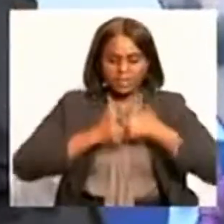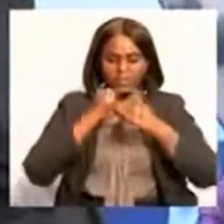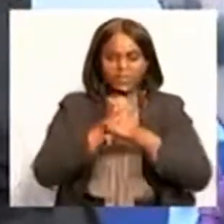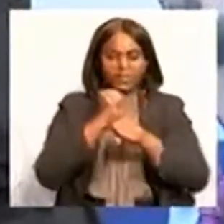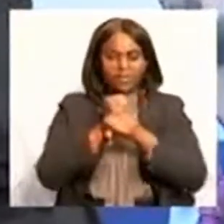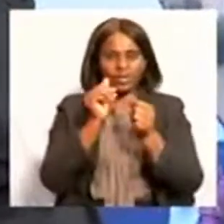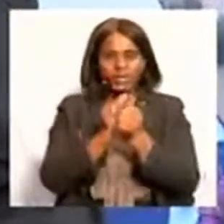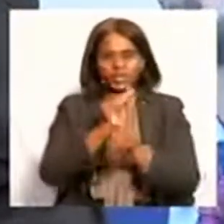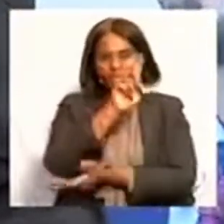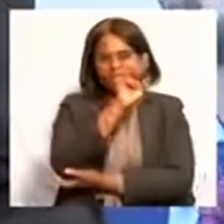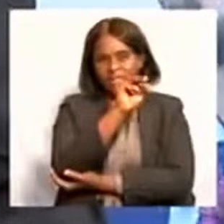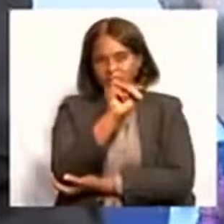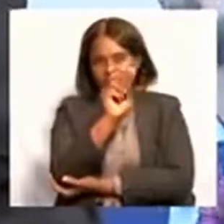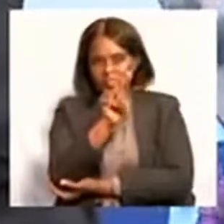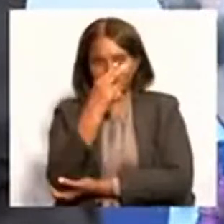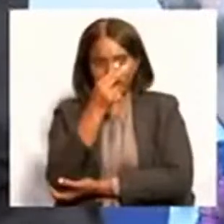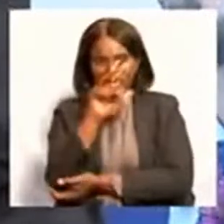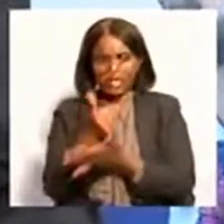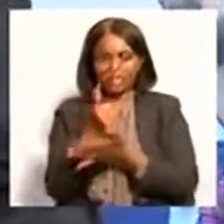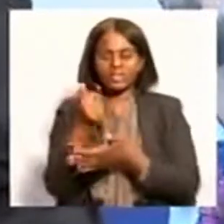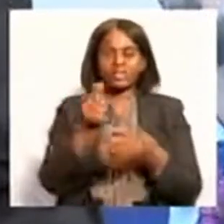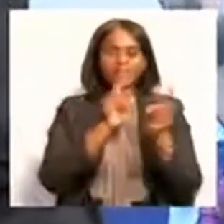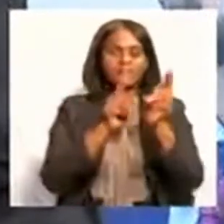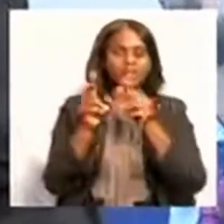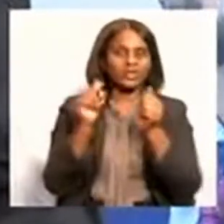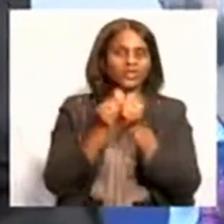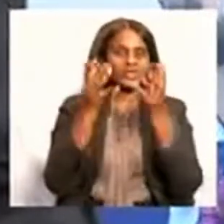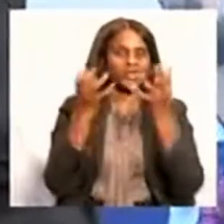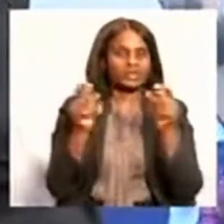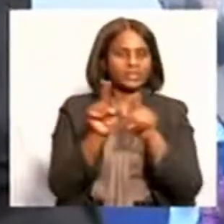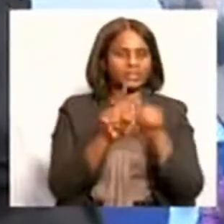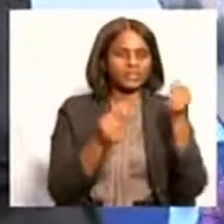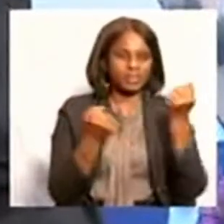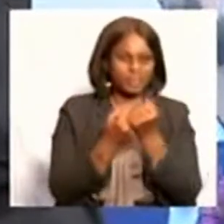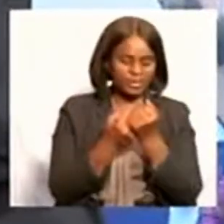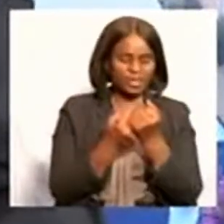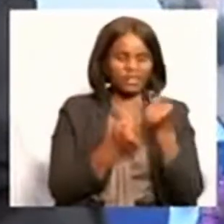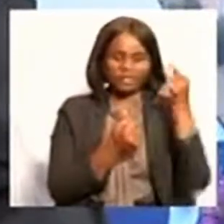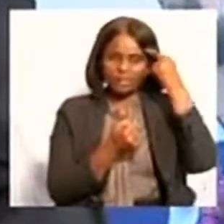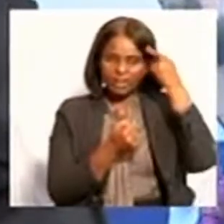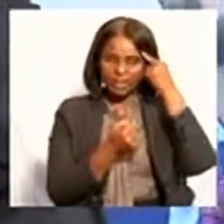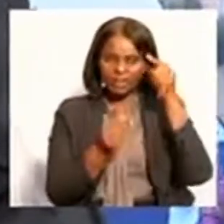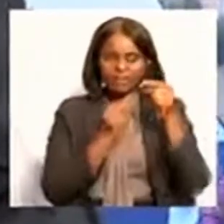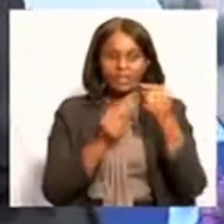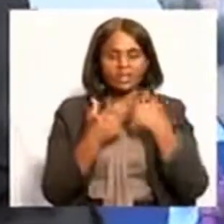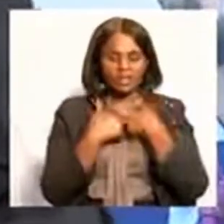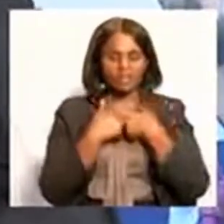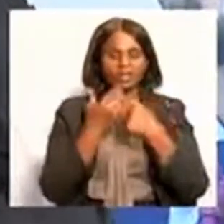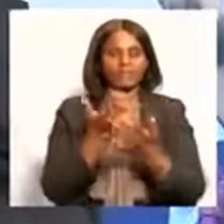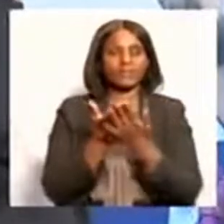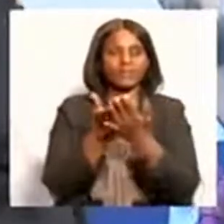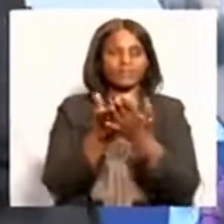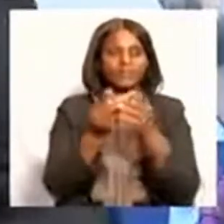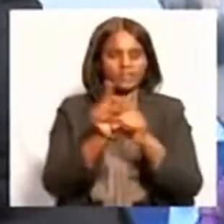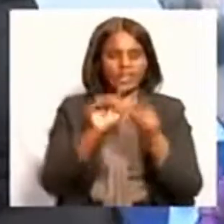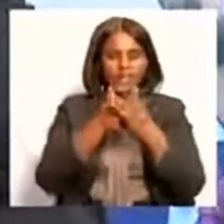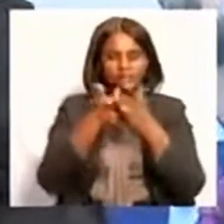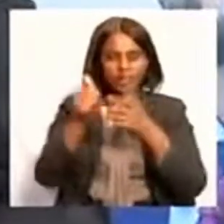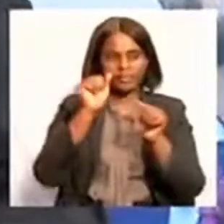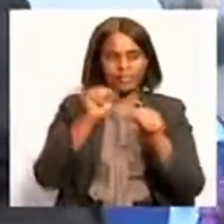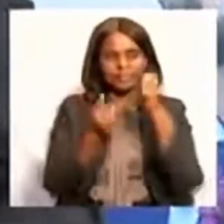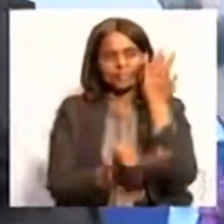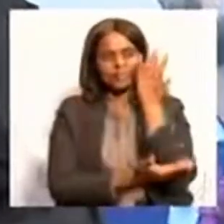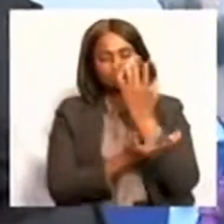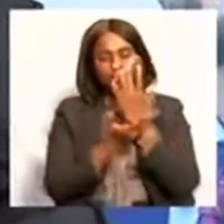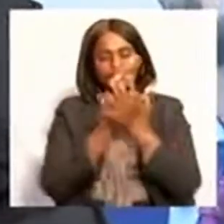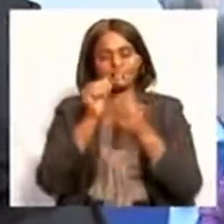DMMU, looking at how they are responding to this drought and supporting the government. So we've already given recommendation on how they can actually improve the